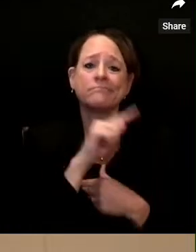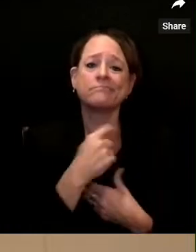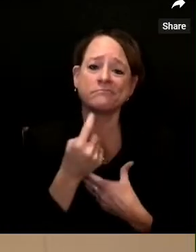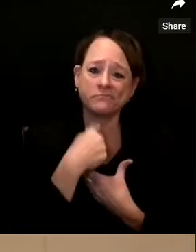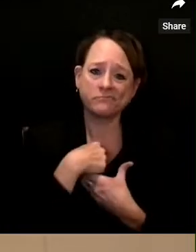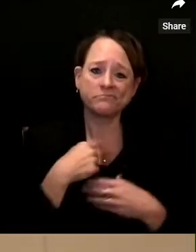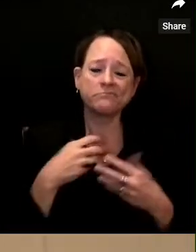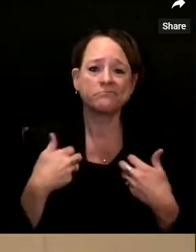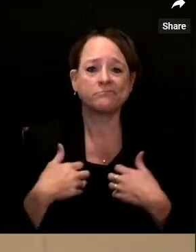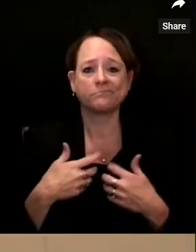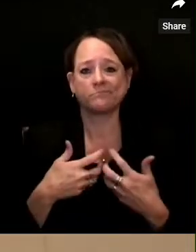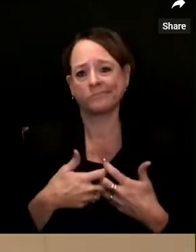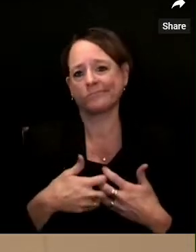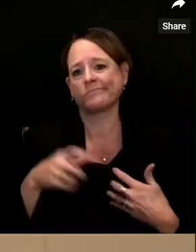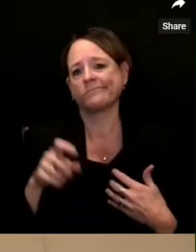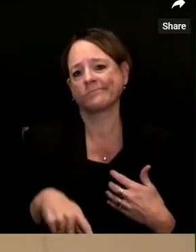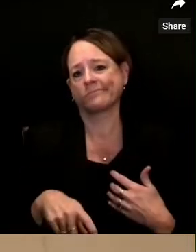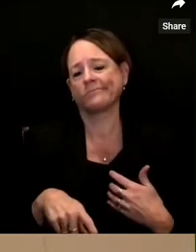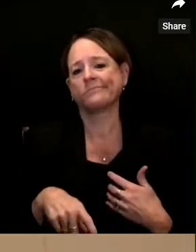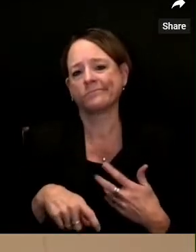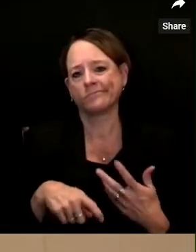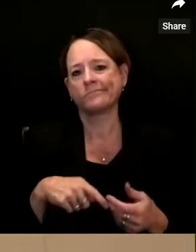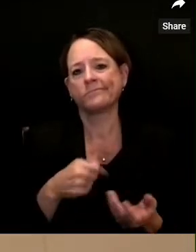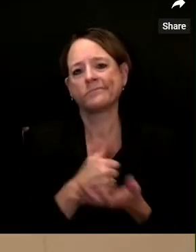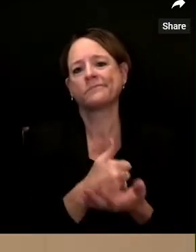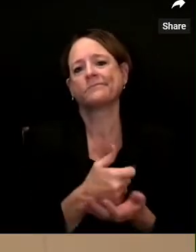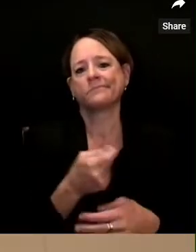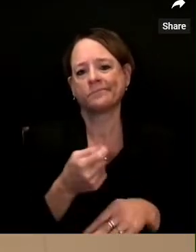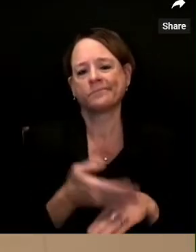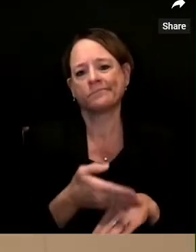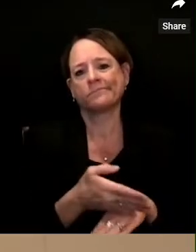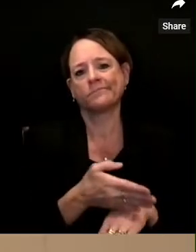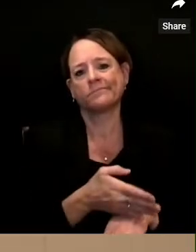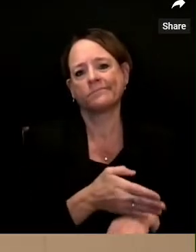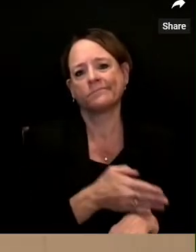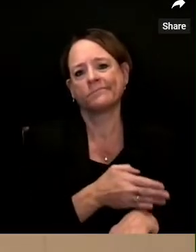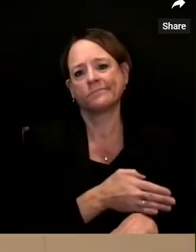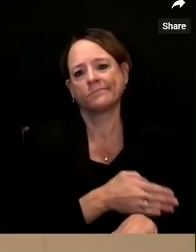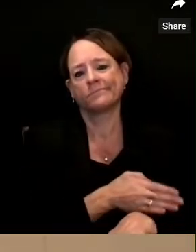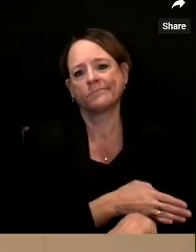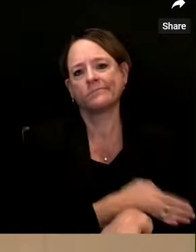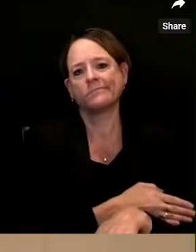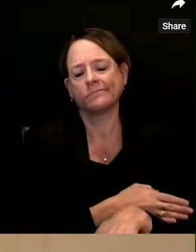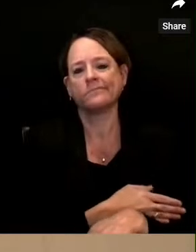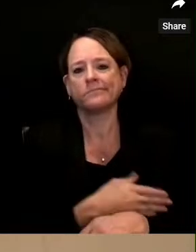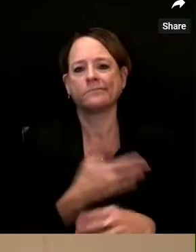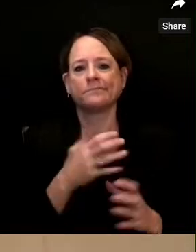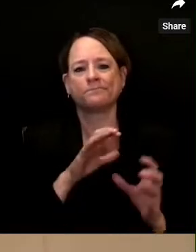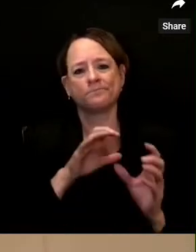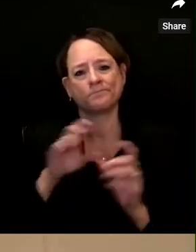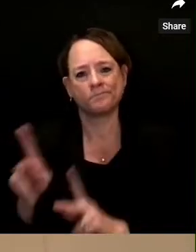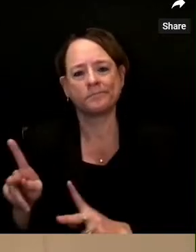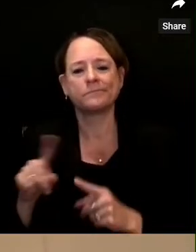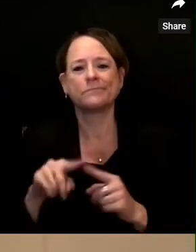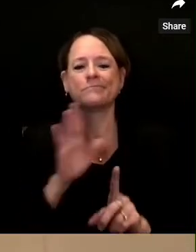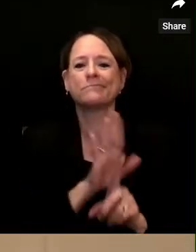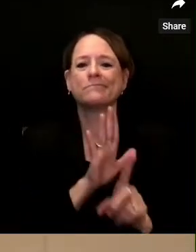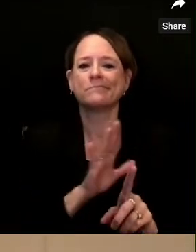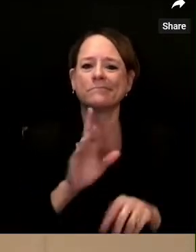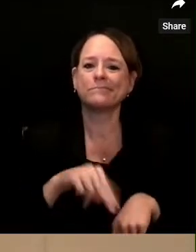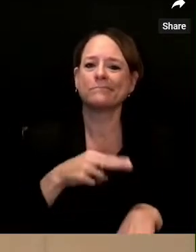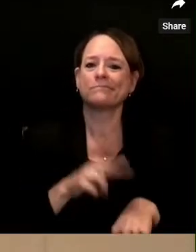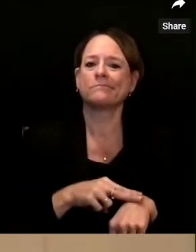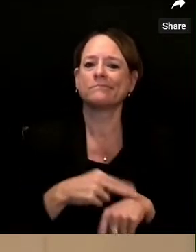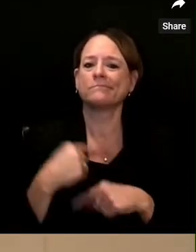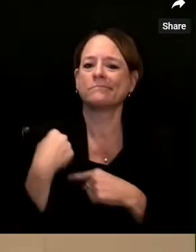a good amount of time before they get back to their baseline health status. in many ways, this is no different than any severe